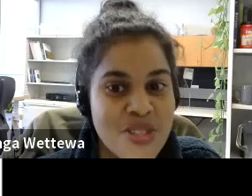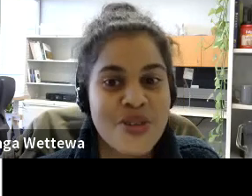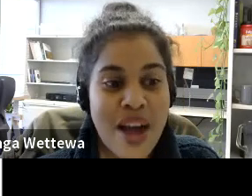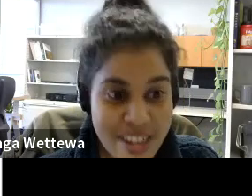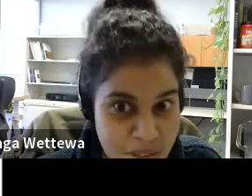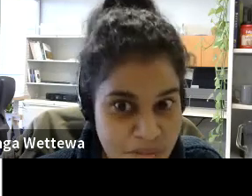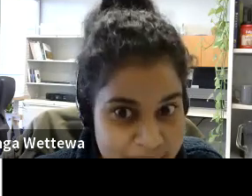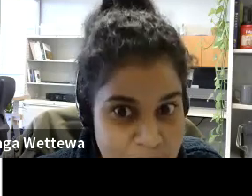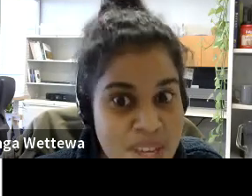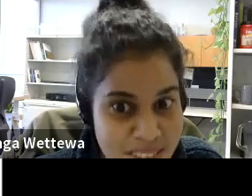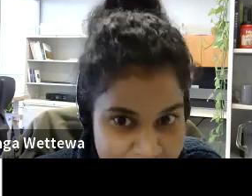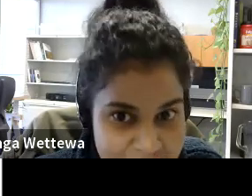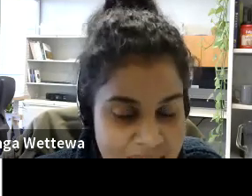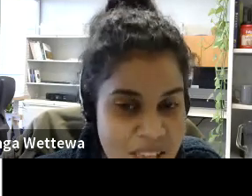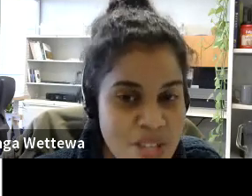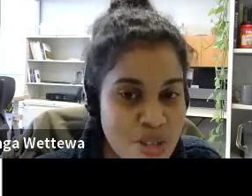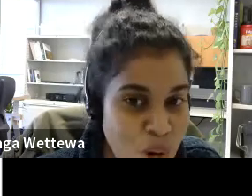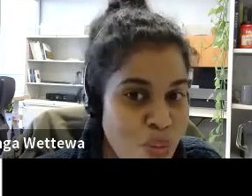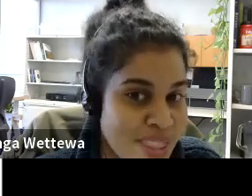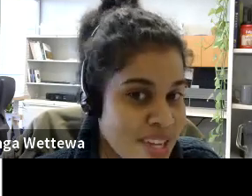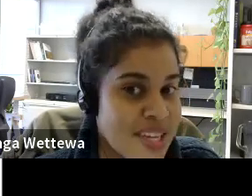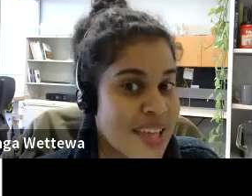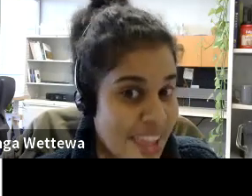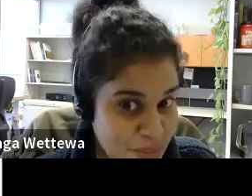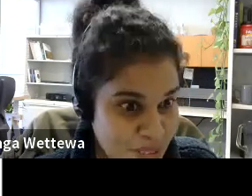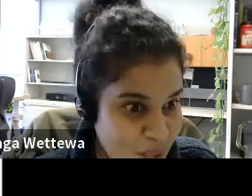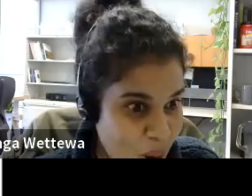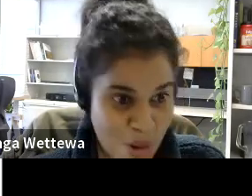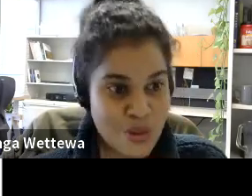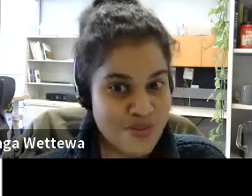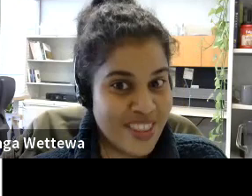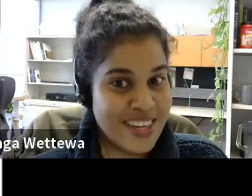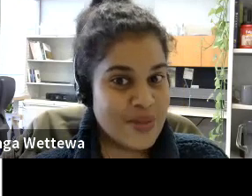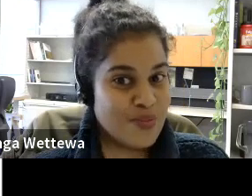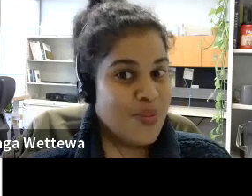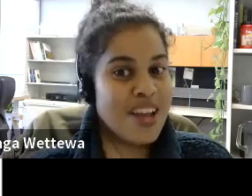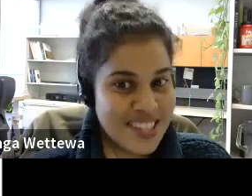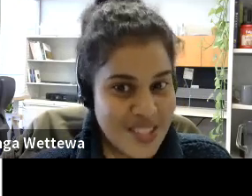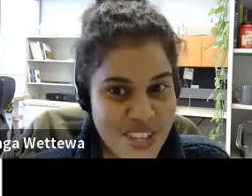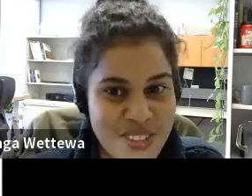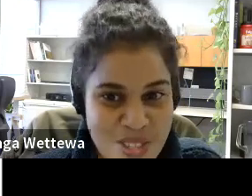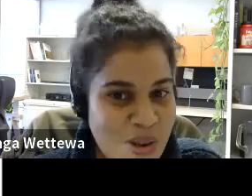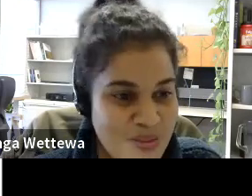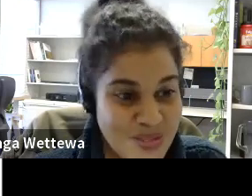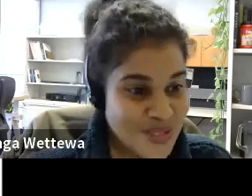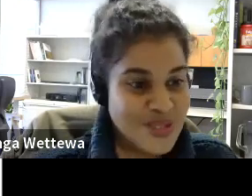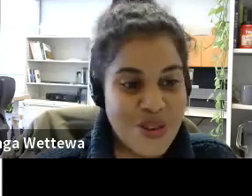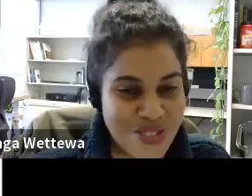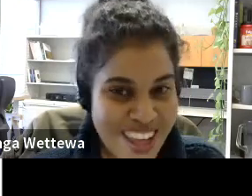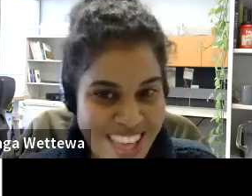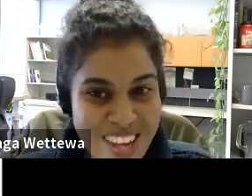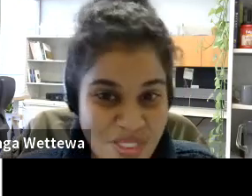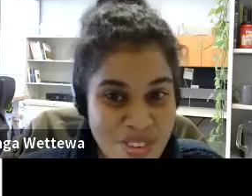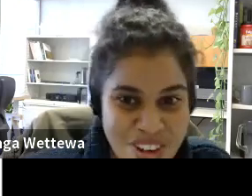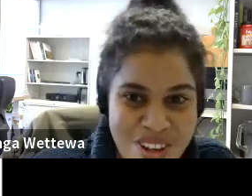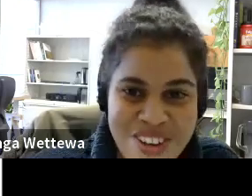well to identify them correctly to know whether it is edible or whether it is poisonous for you. So don't